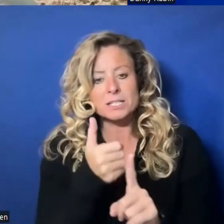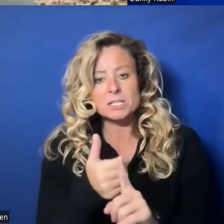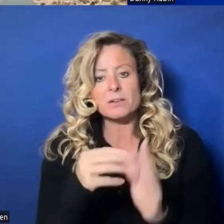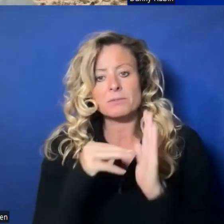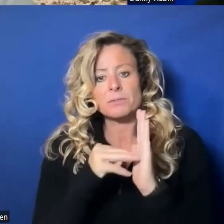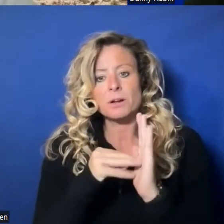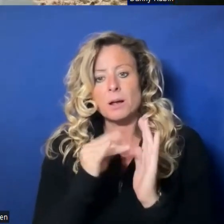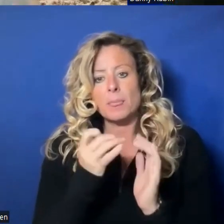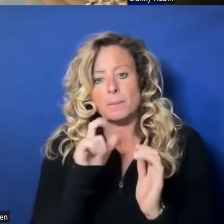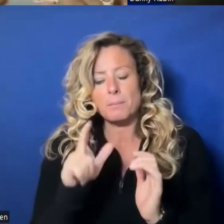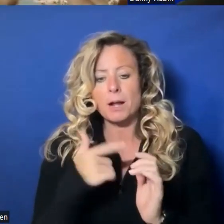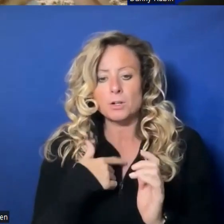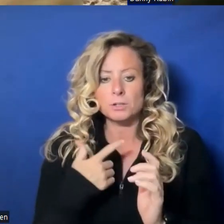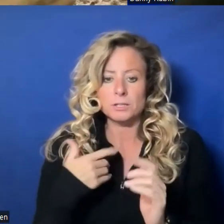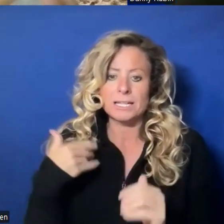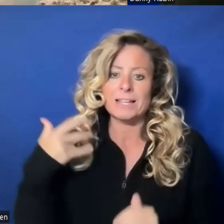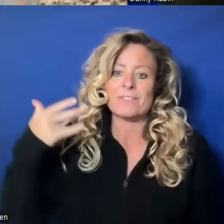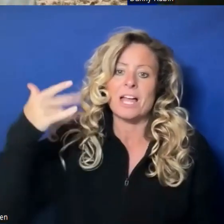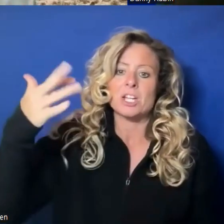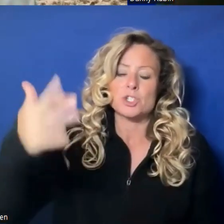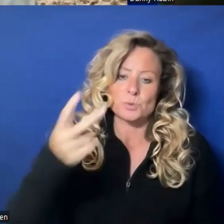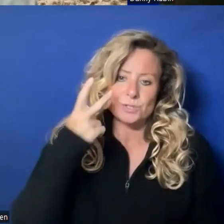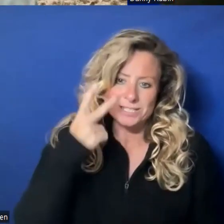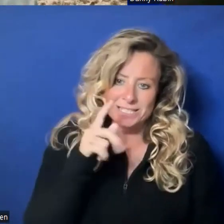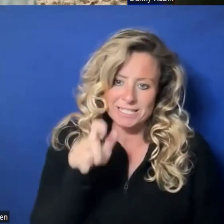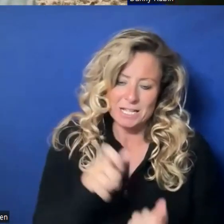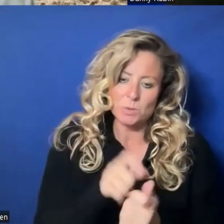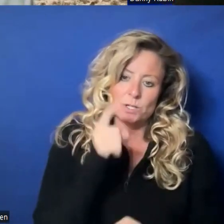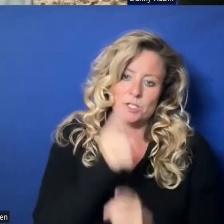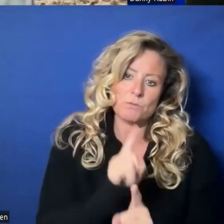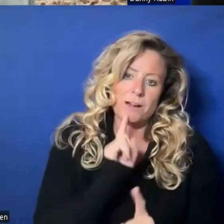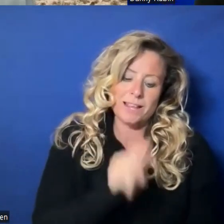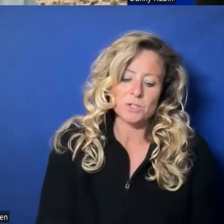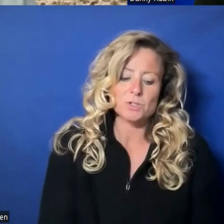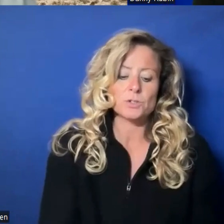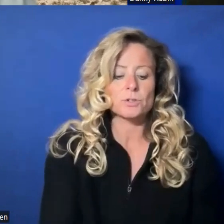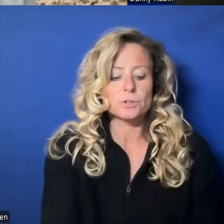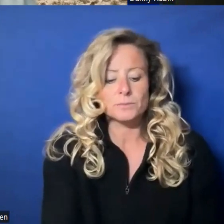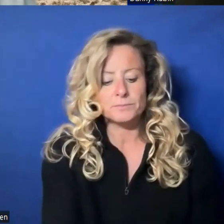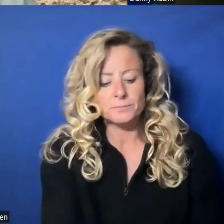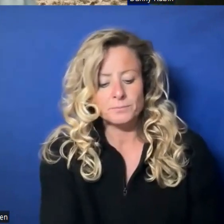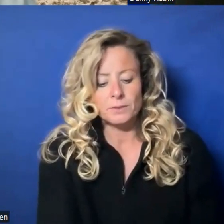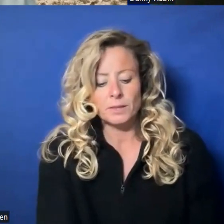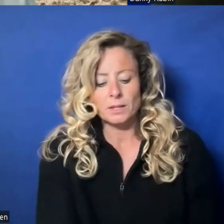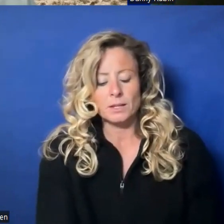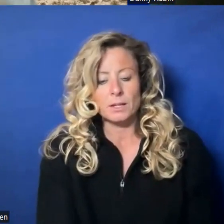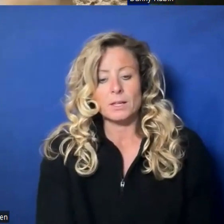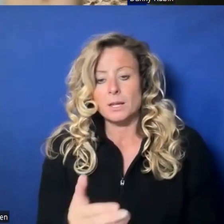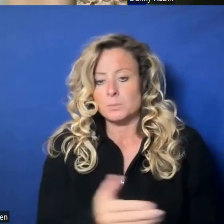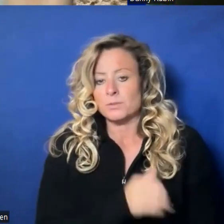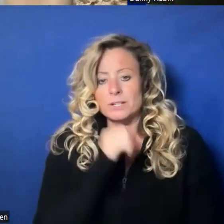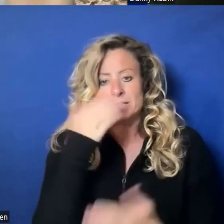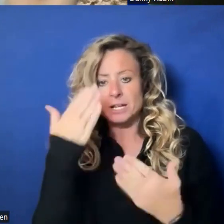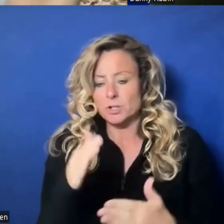model eventually see what is the correct answer, and previously he doesn't know what the correct answer,